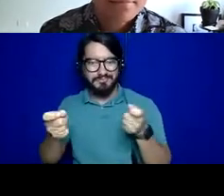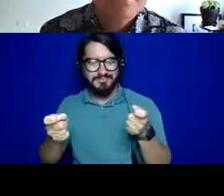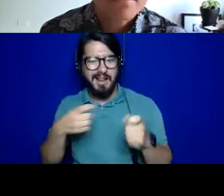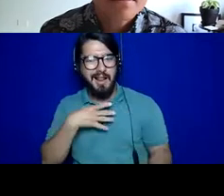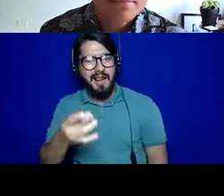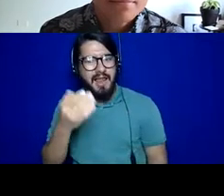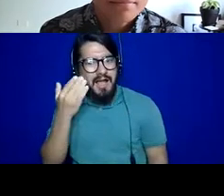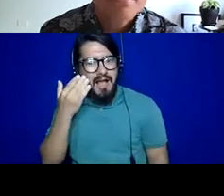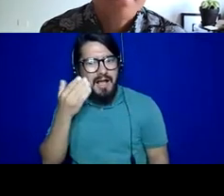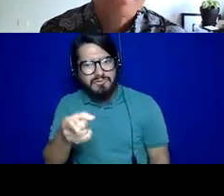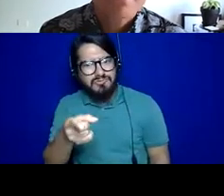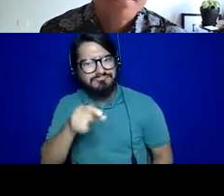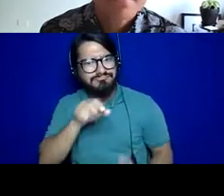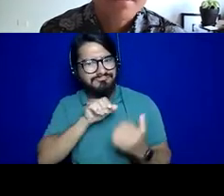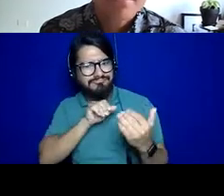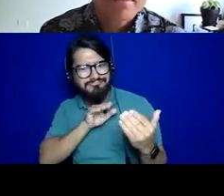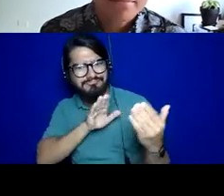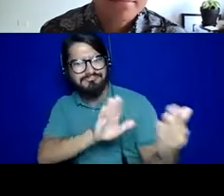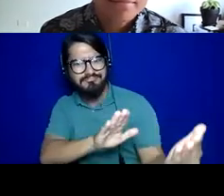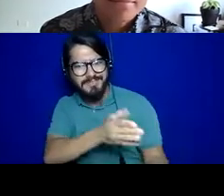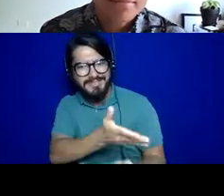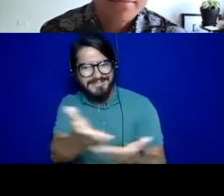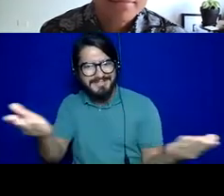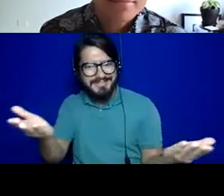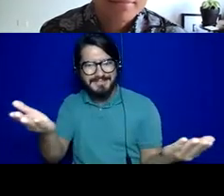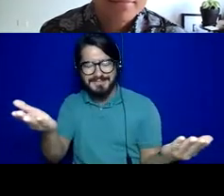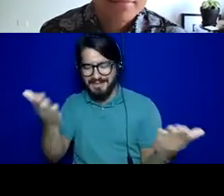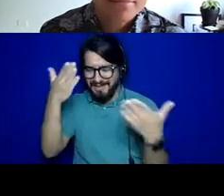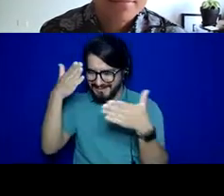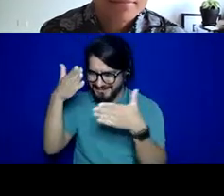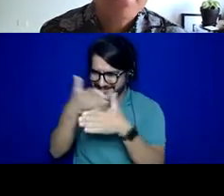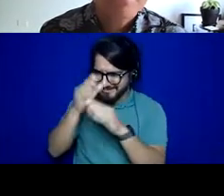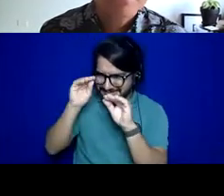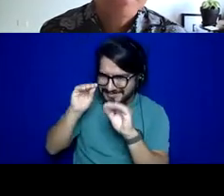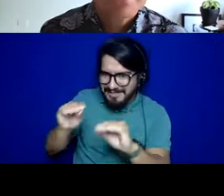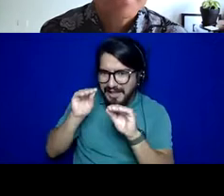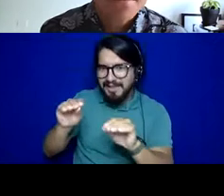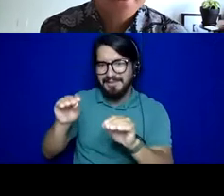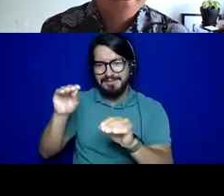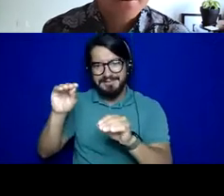and how you teach and share all these little skills and practices.